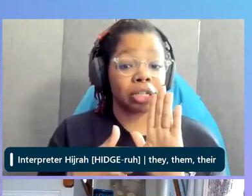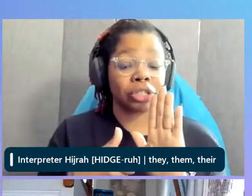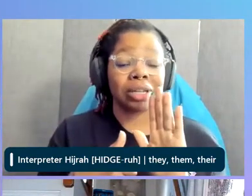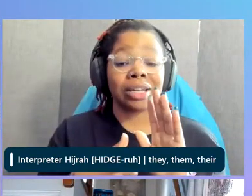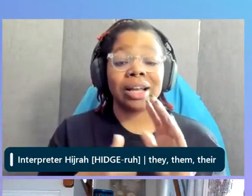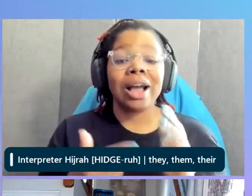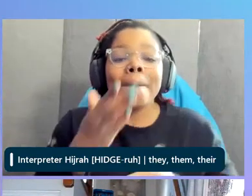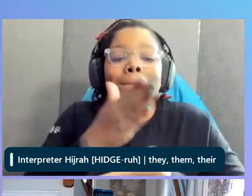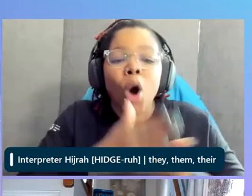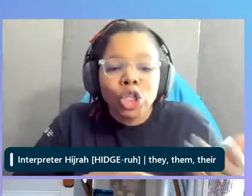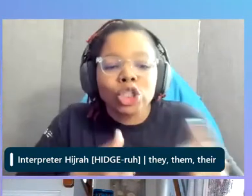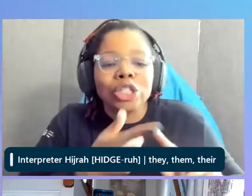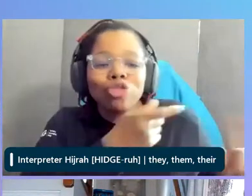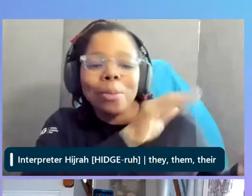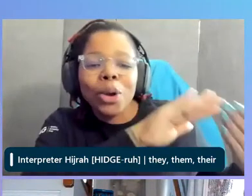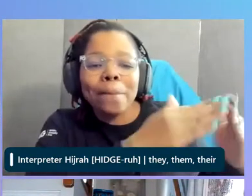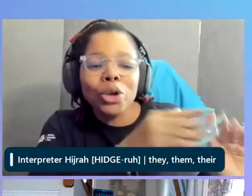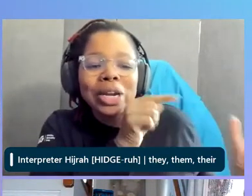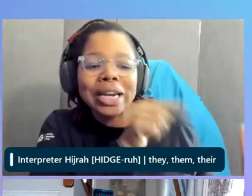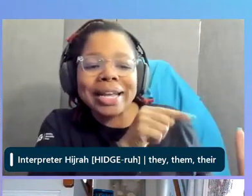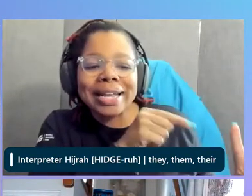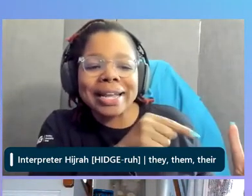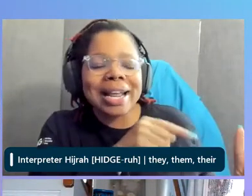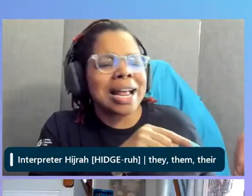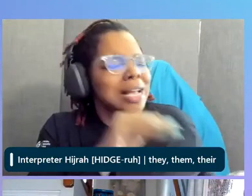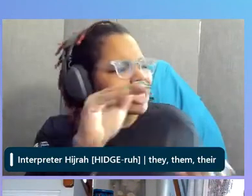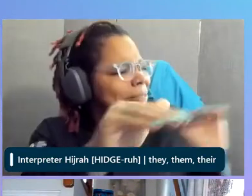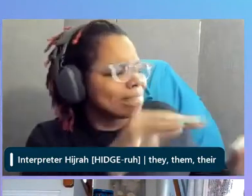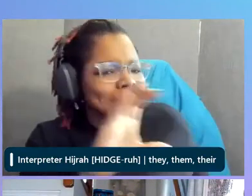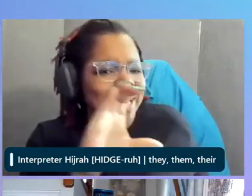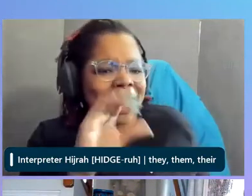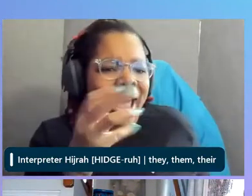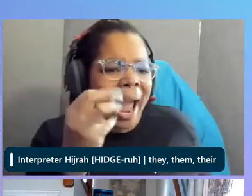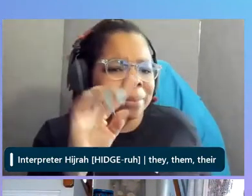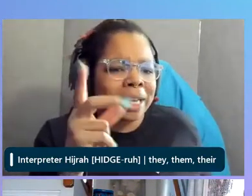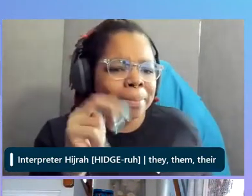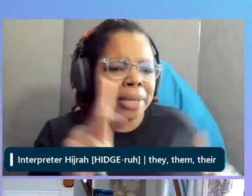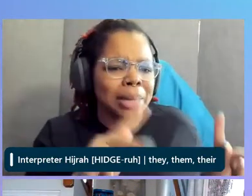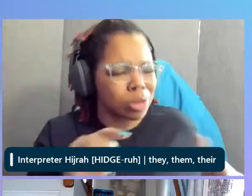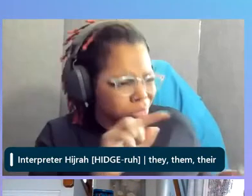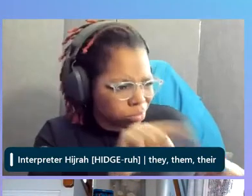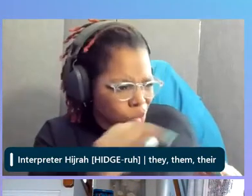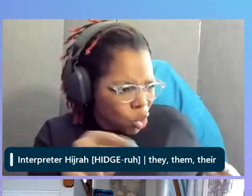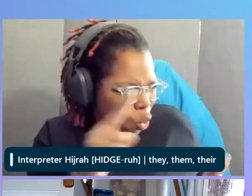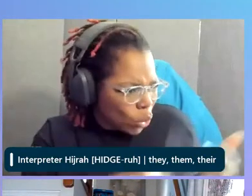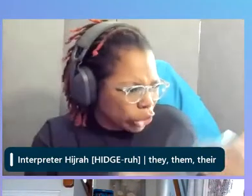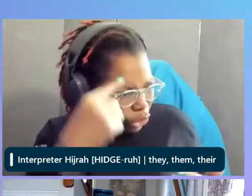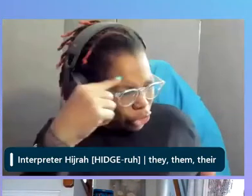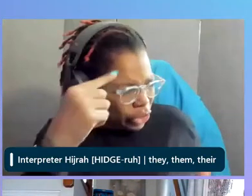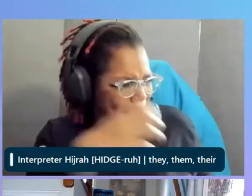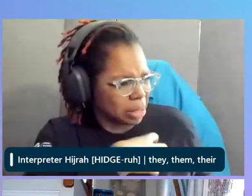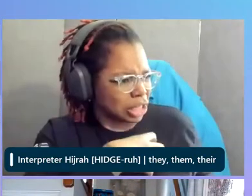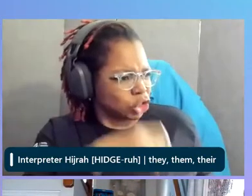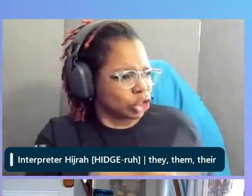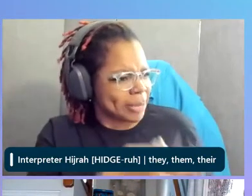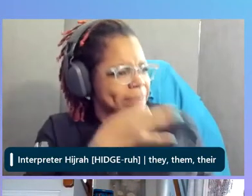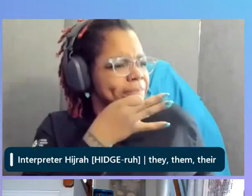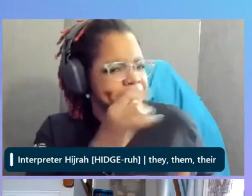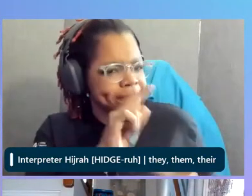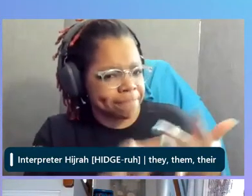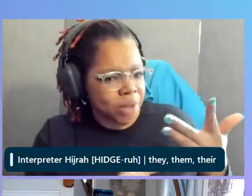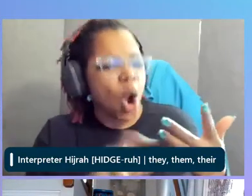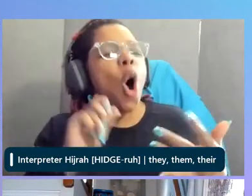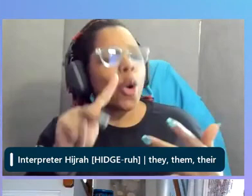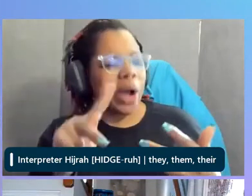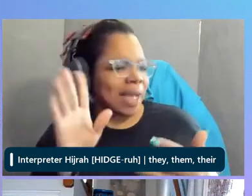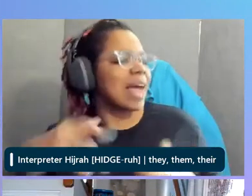part from the community. They asked Camden, hey, what do you people who actually live here think that police officers should be good at? Okay, that's going to be part